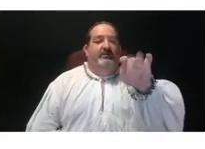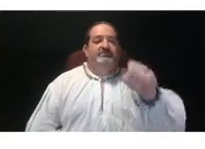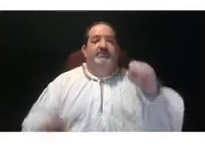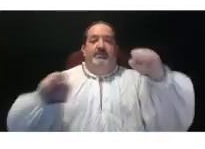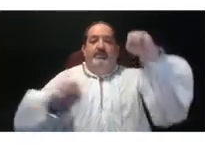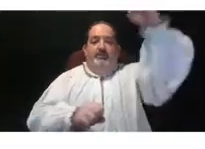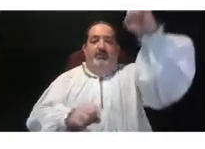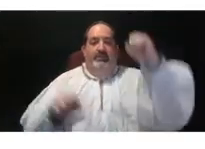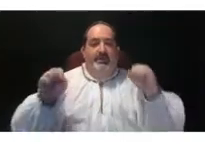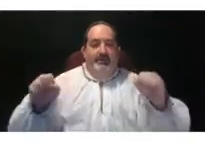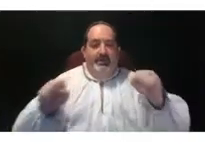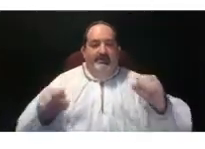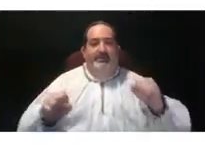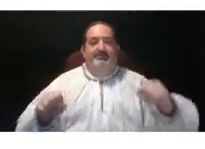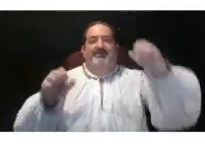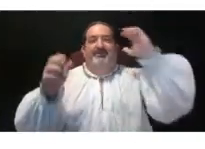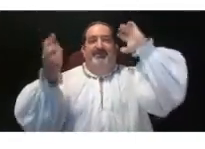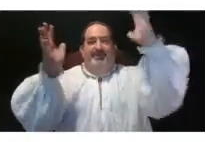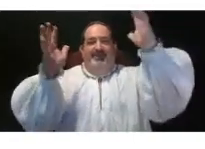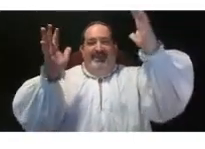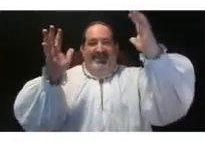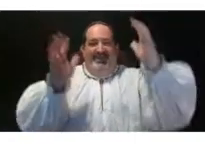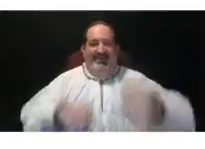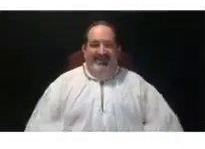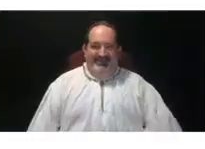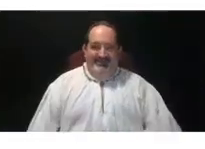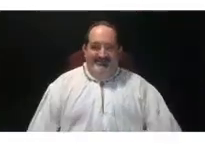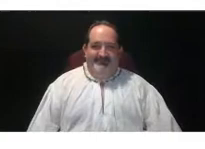hip. Hip hip.